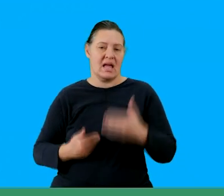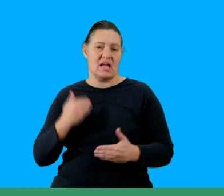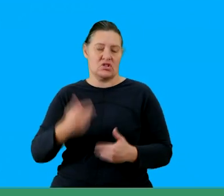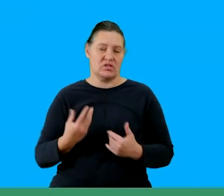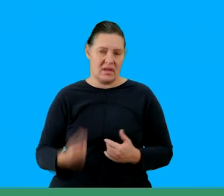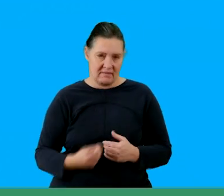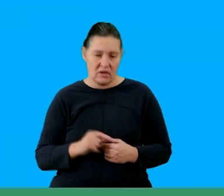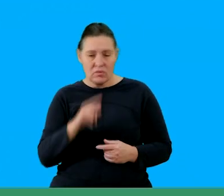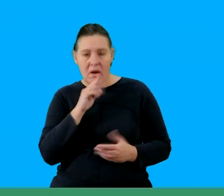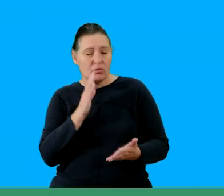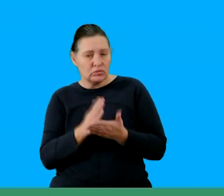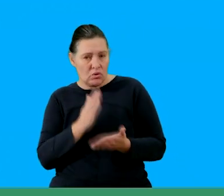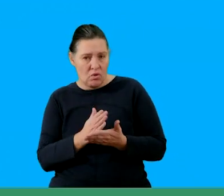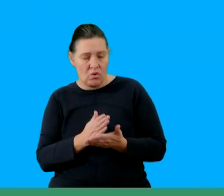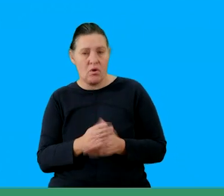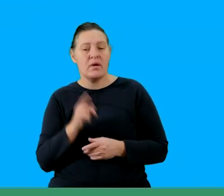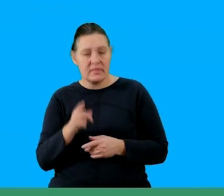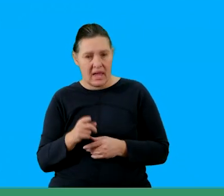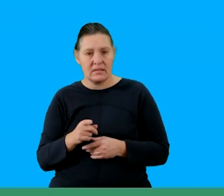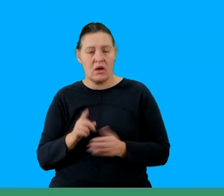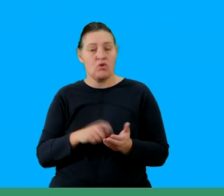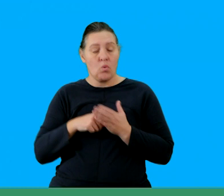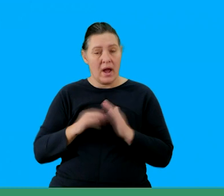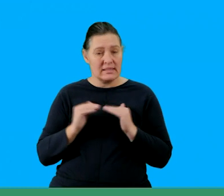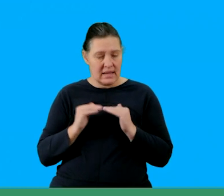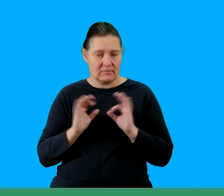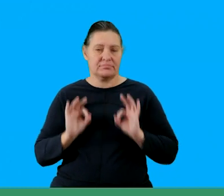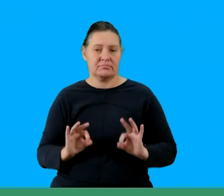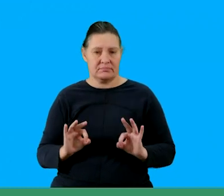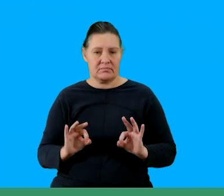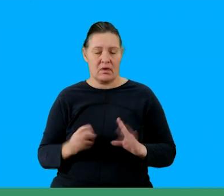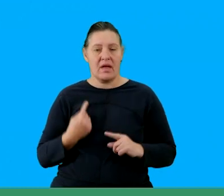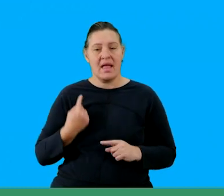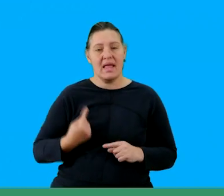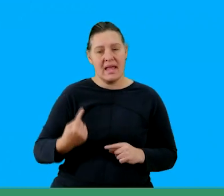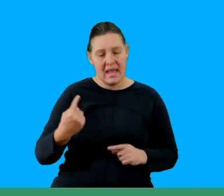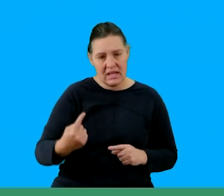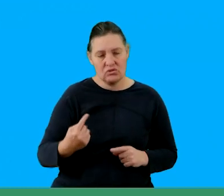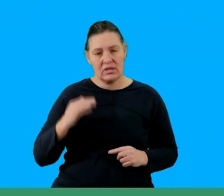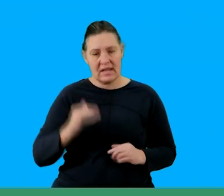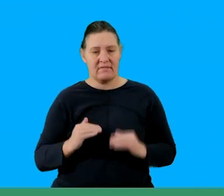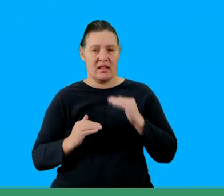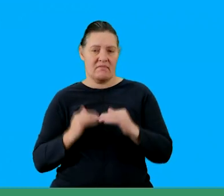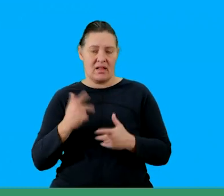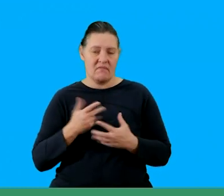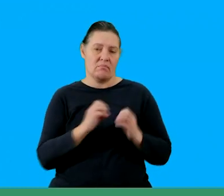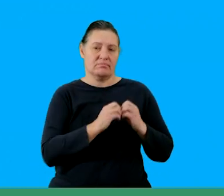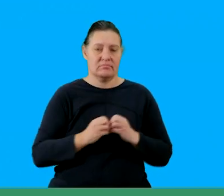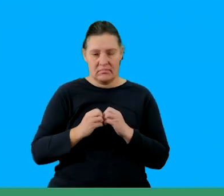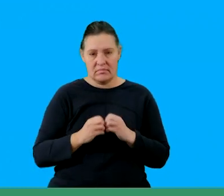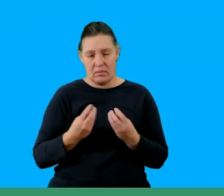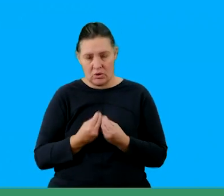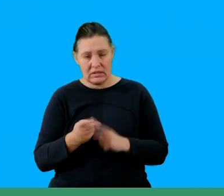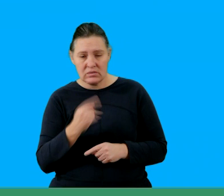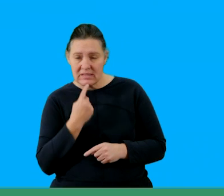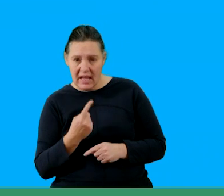stages, in order to ensure that the required standards have been met at each and every stage of making the